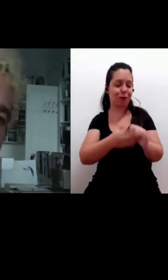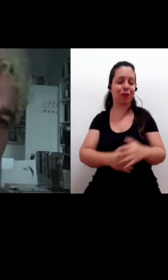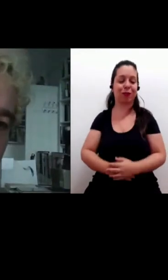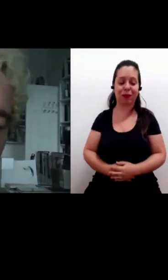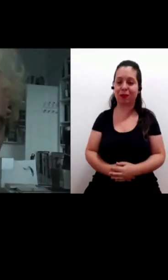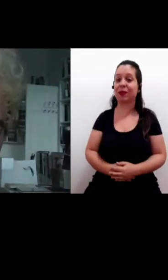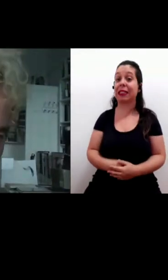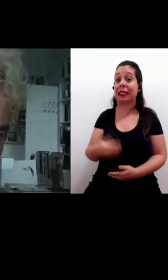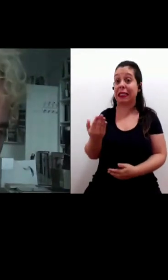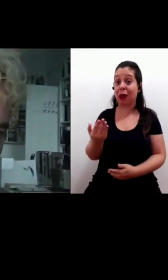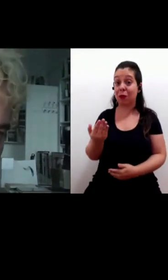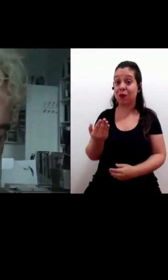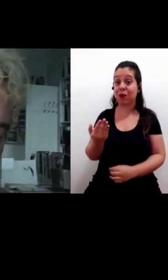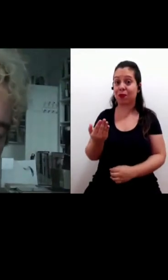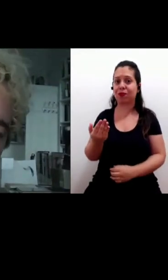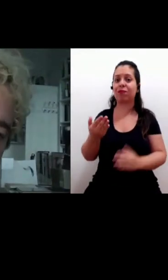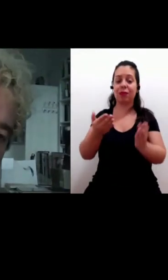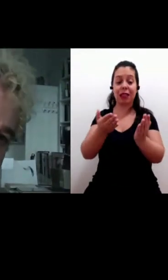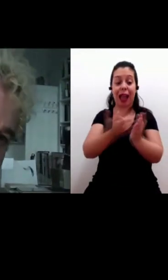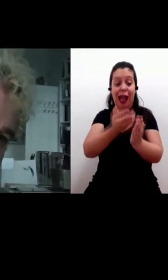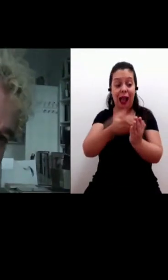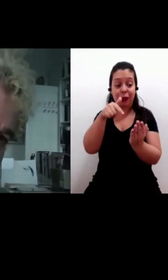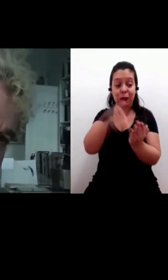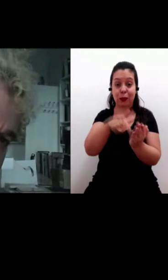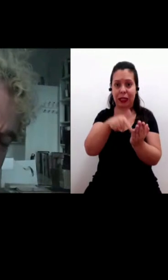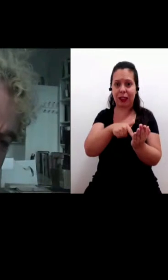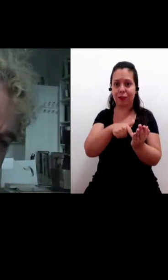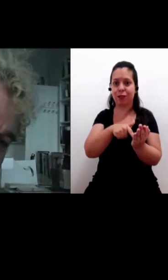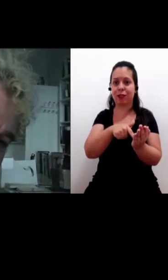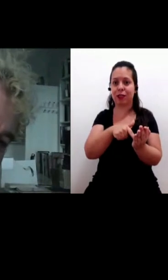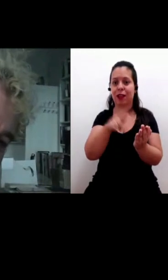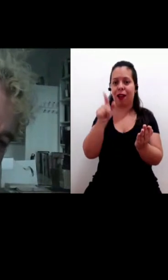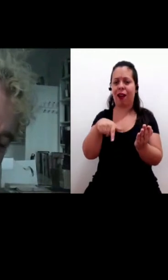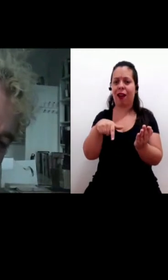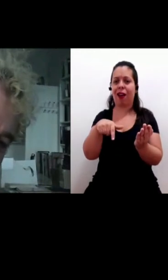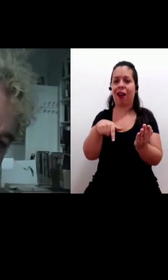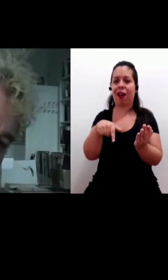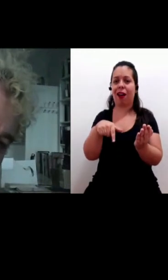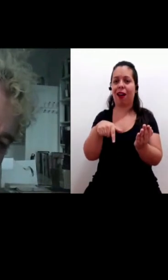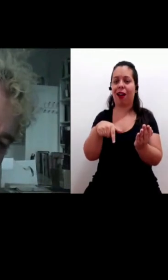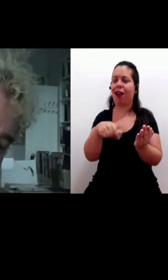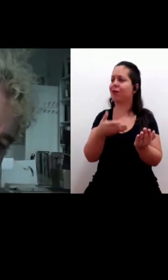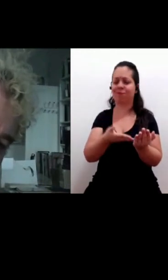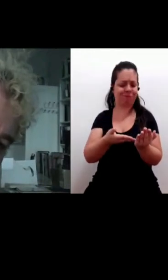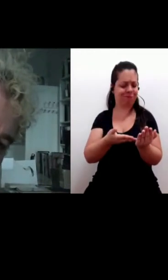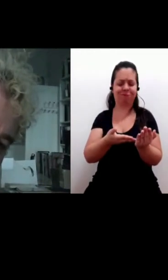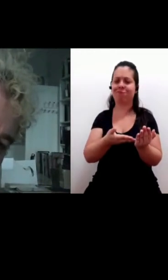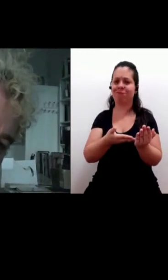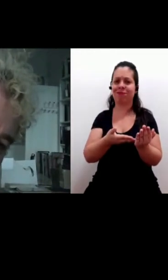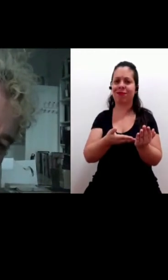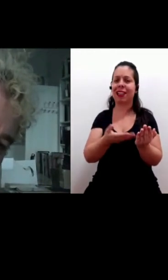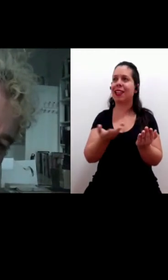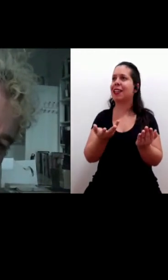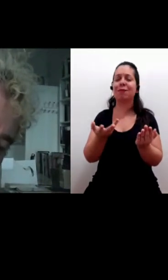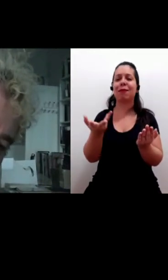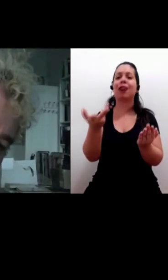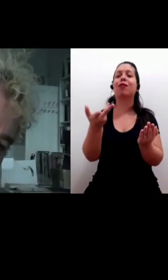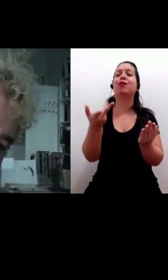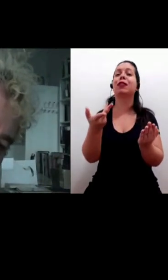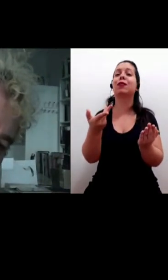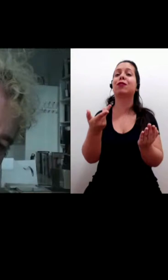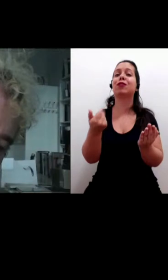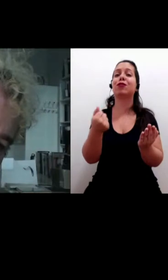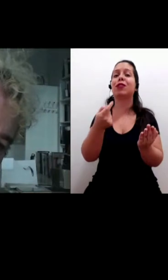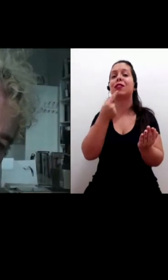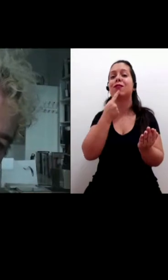book, it's interesting, it's lovely how you say something about